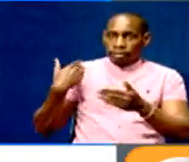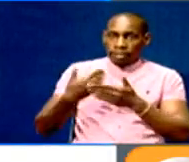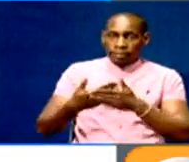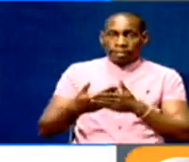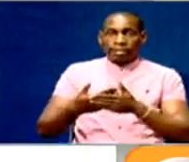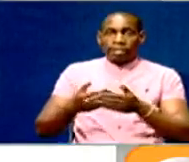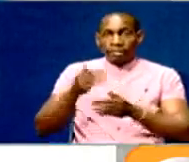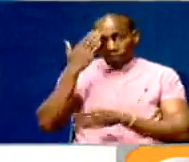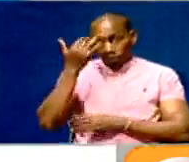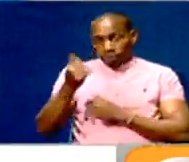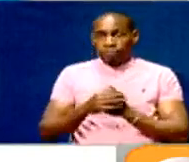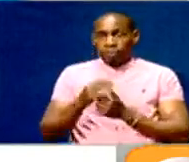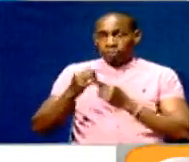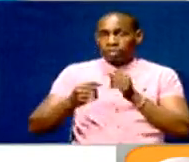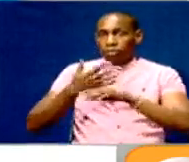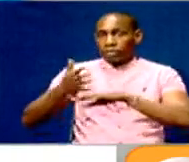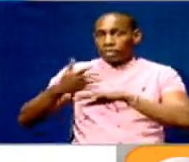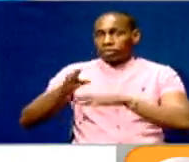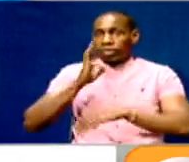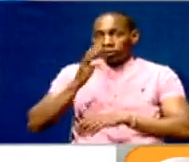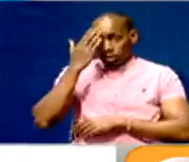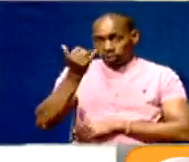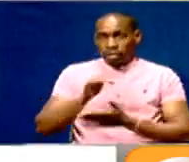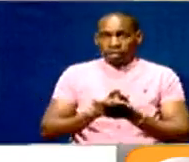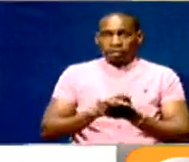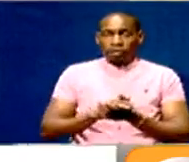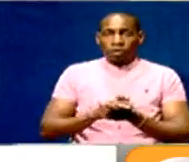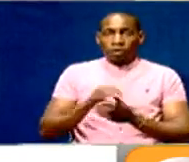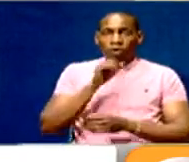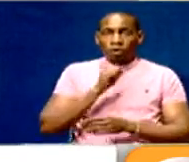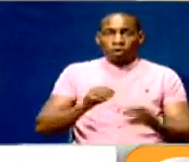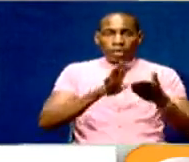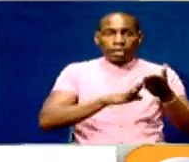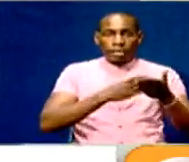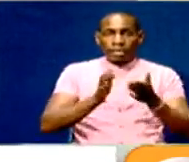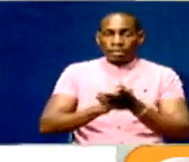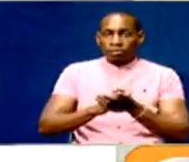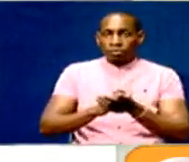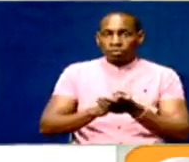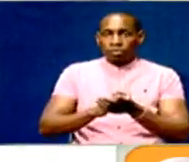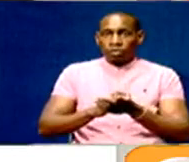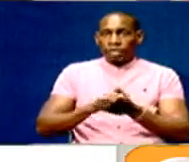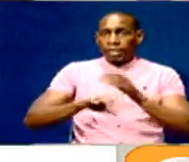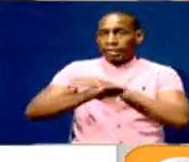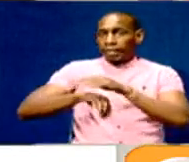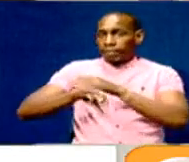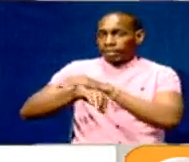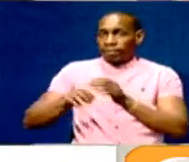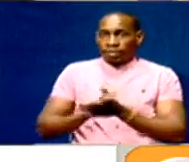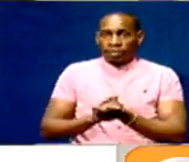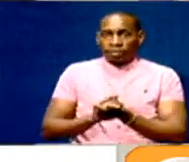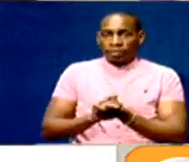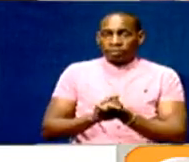This is as a result of increased leakages due to aging networks, metering inaccuracies, theft, and